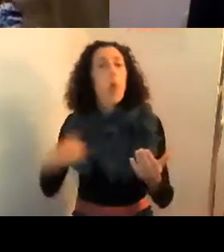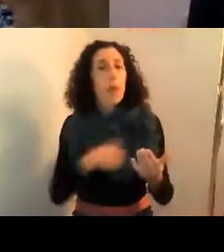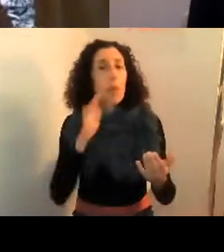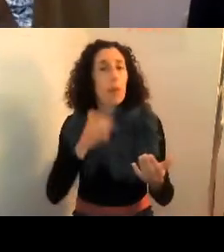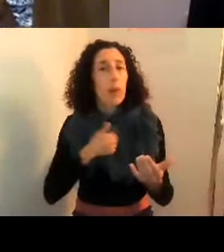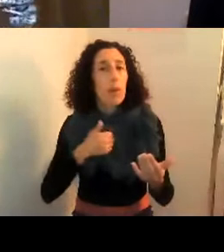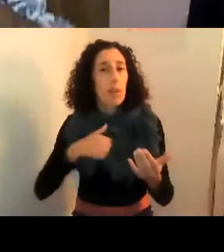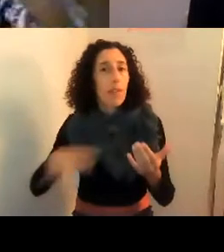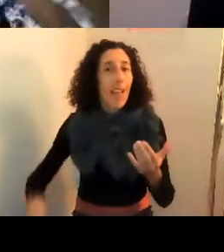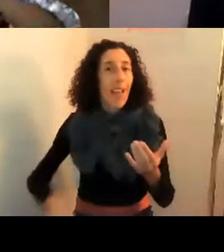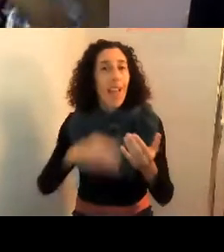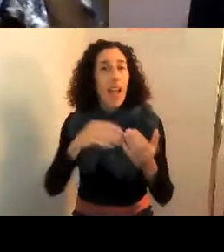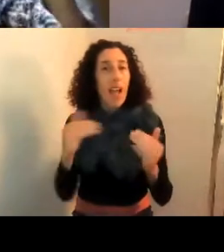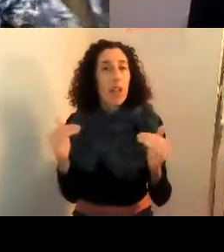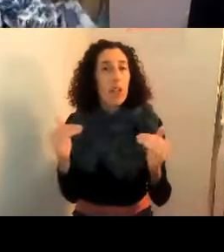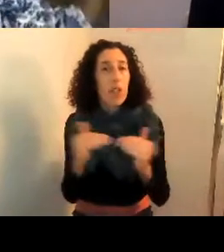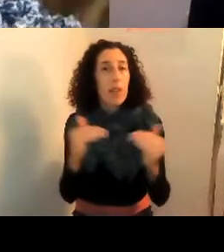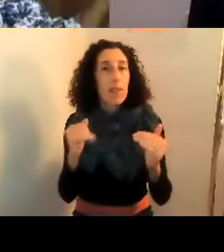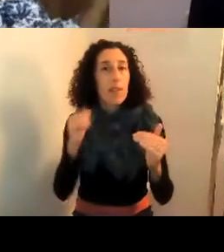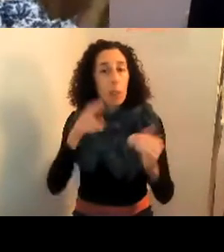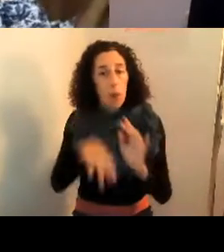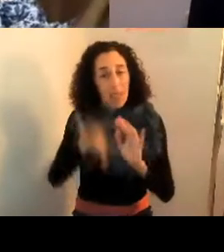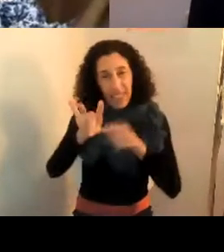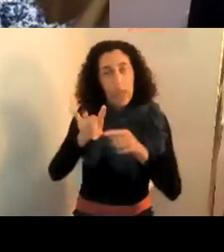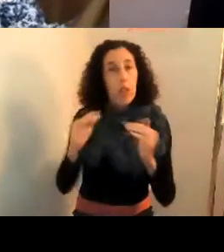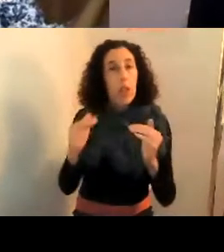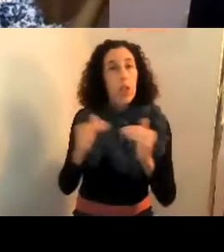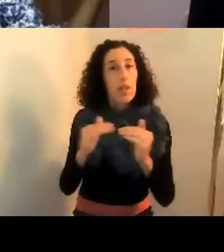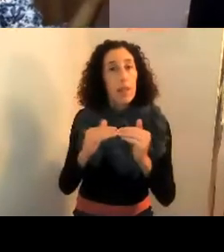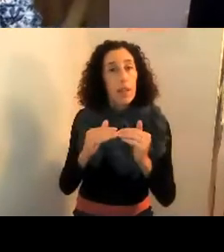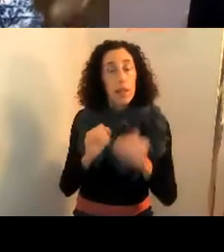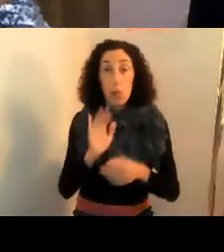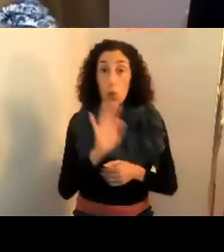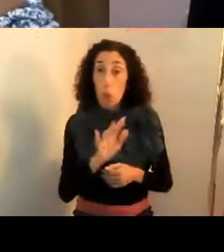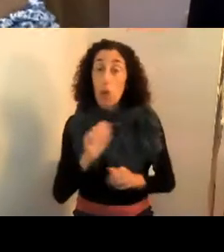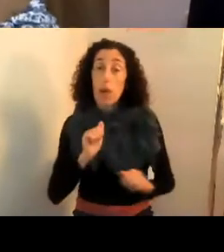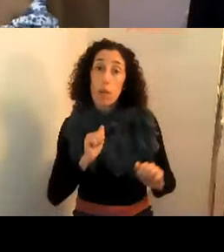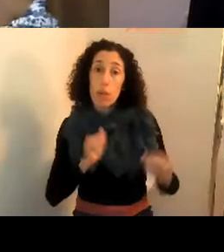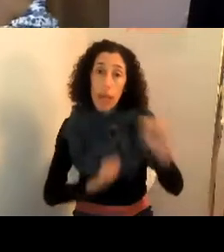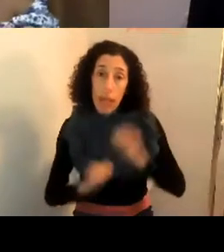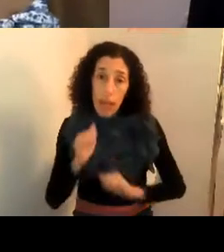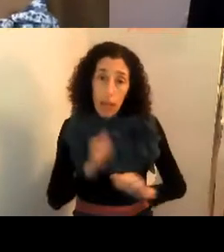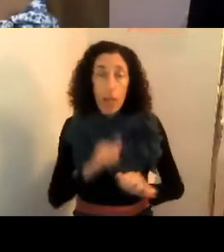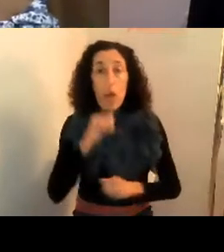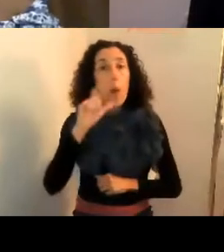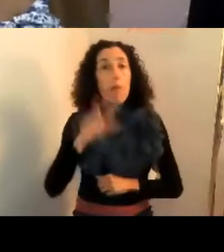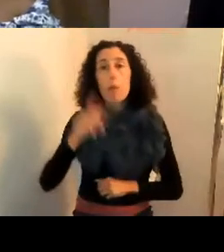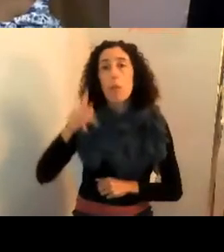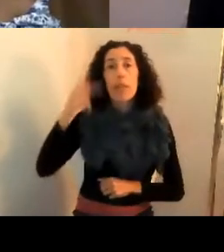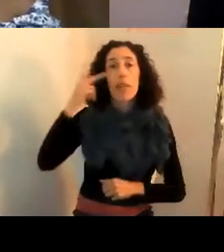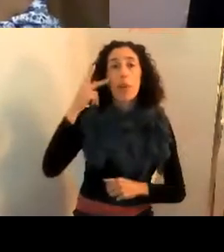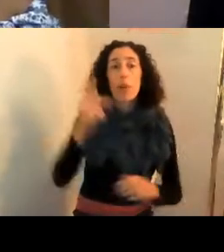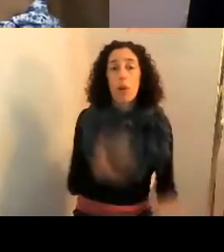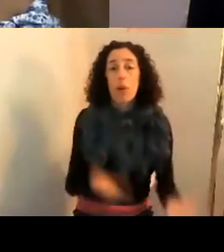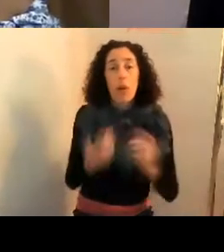theme within their script, and we blow that up into a dramaturgical lobby exhibit, because we know that the